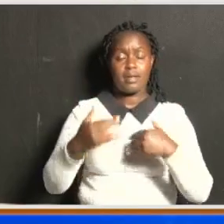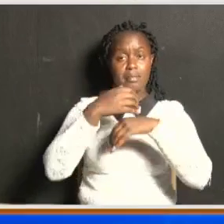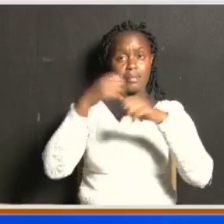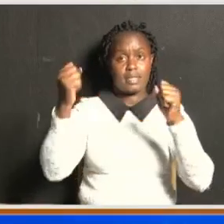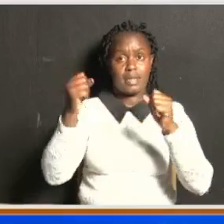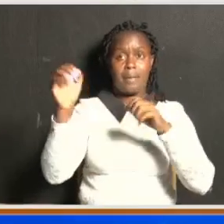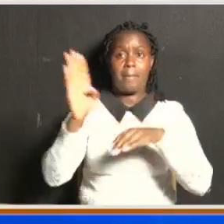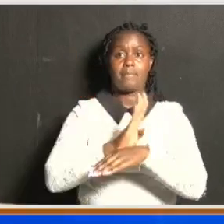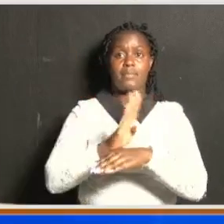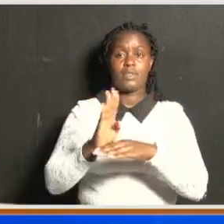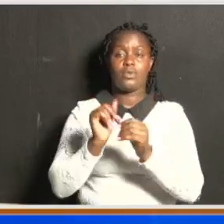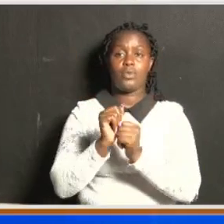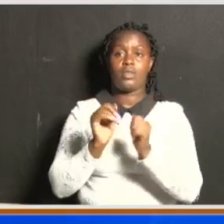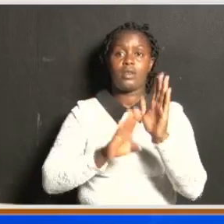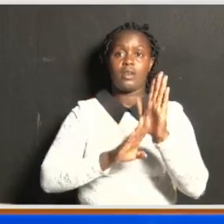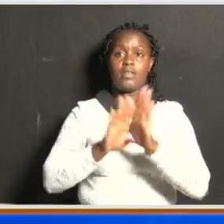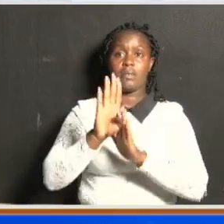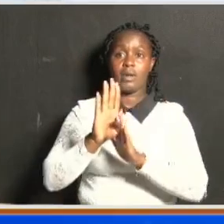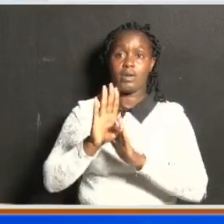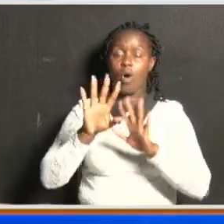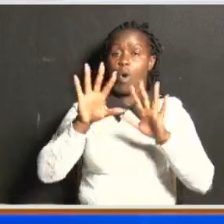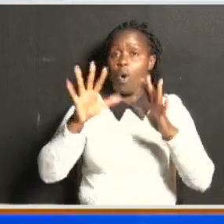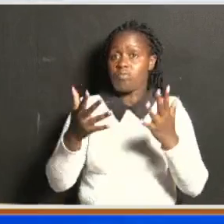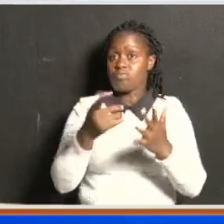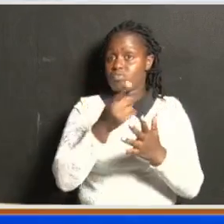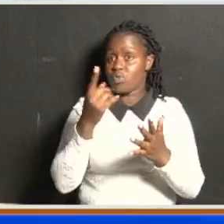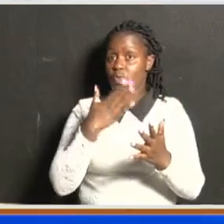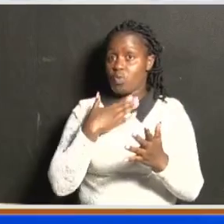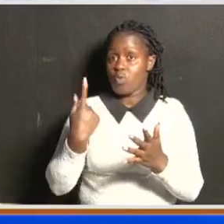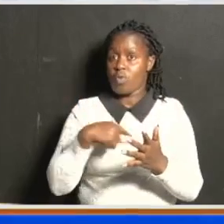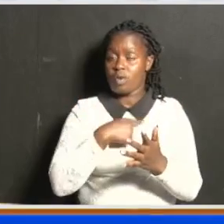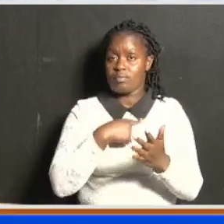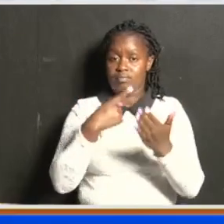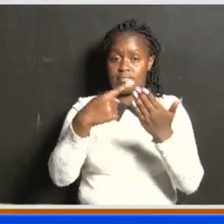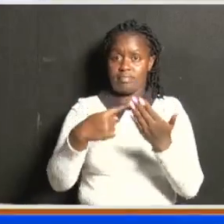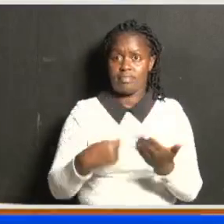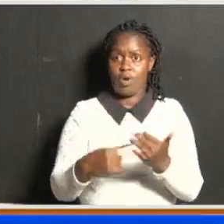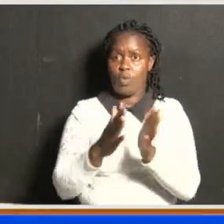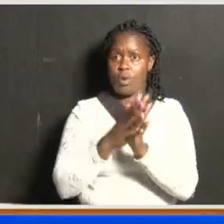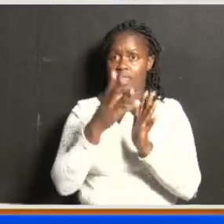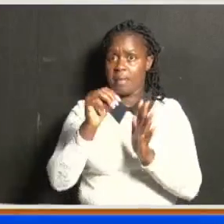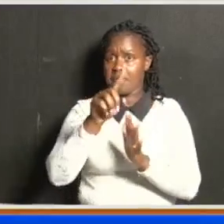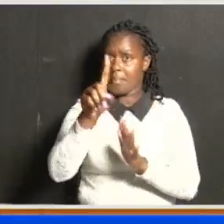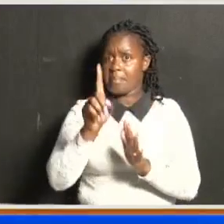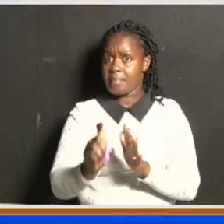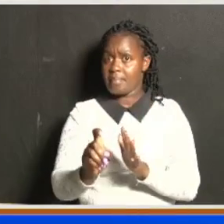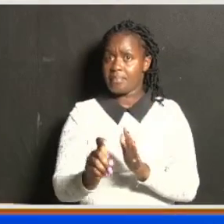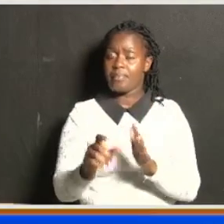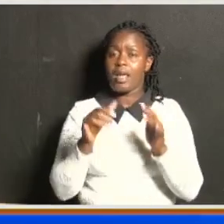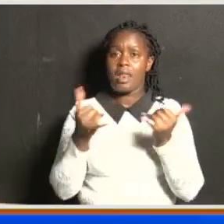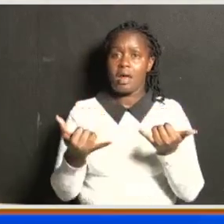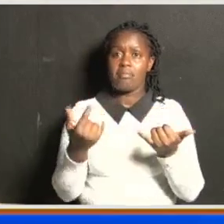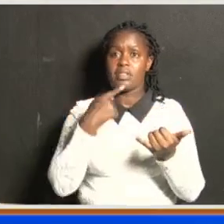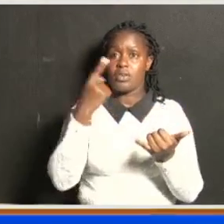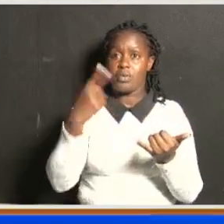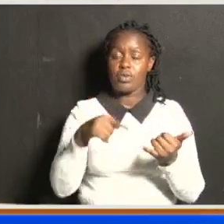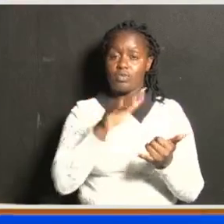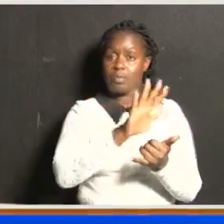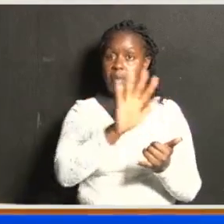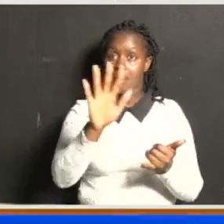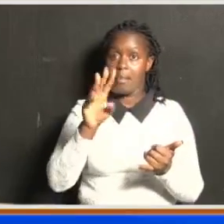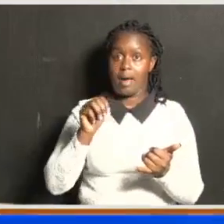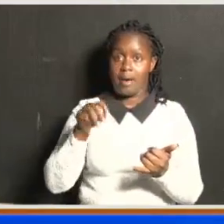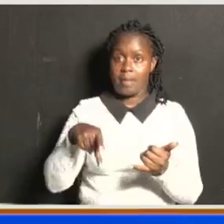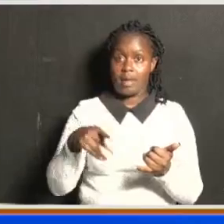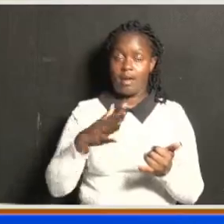kazi ya maendeleo. Ama mnataka tukue na nafasi ya kuongea na hii watu? Sasa, wasema nyinyi mko na wabunge wenu,